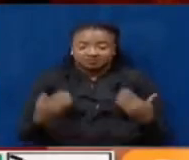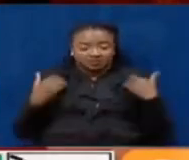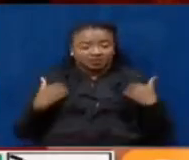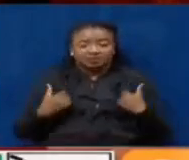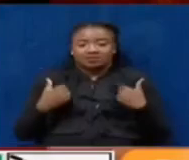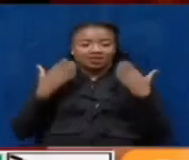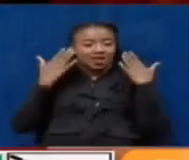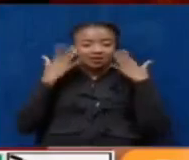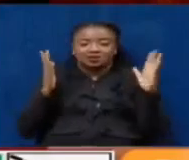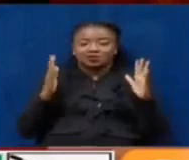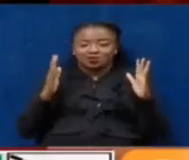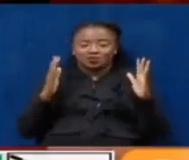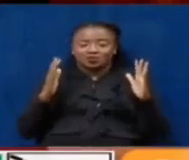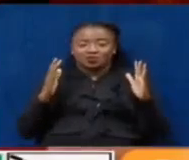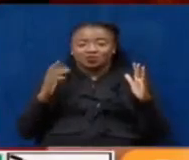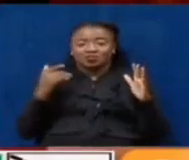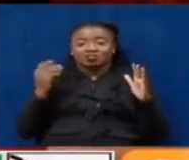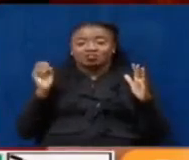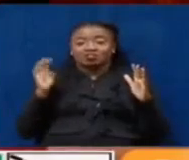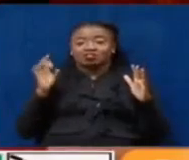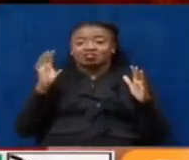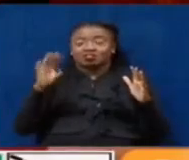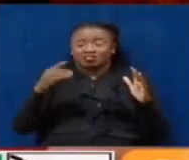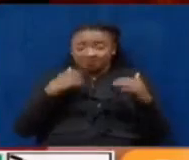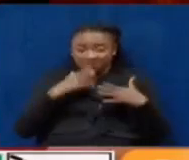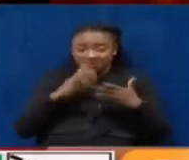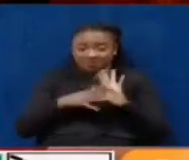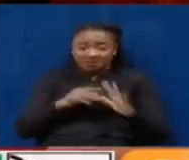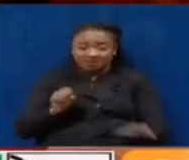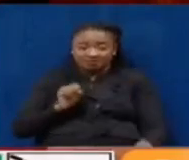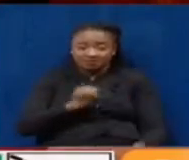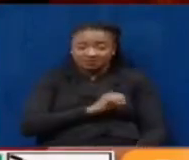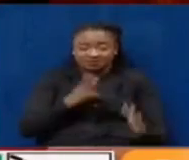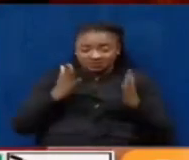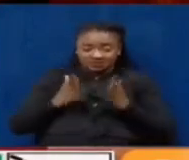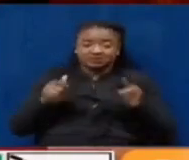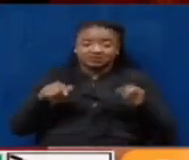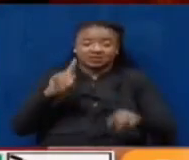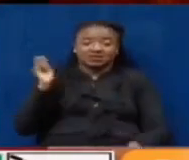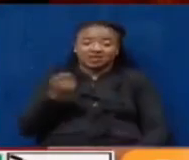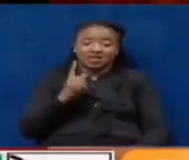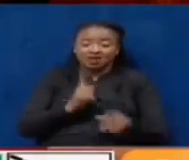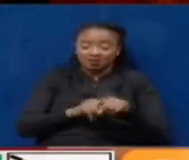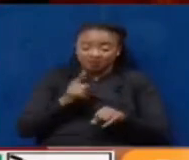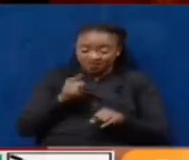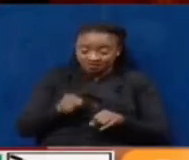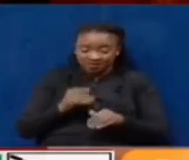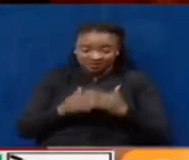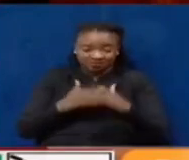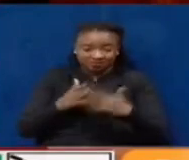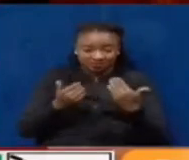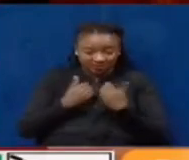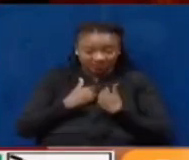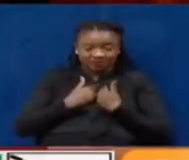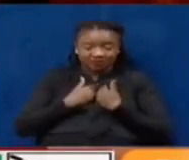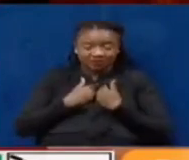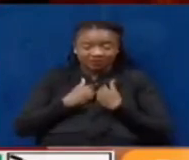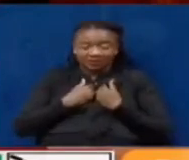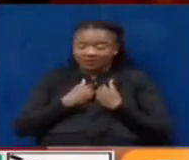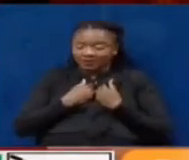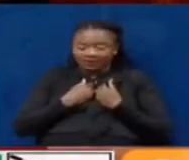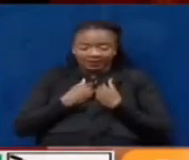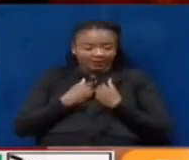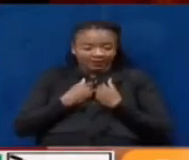be a senator in Kenya at such a time as this, being called upon